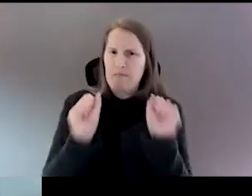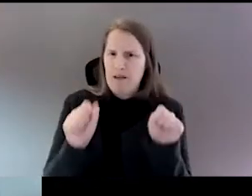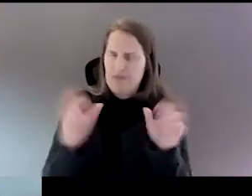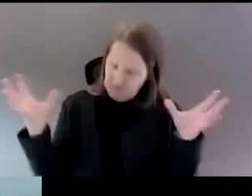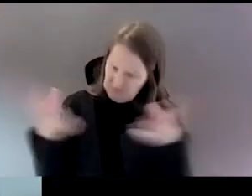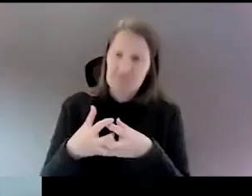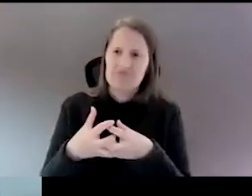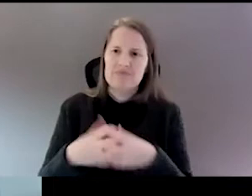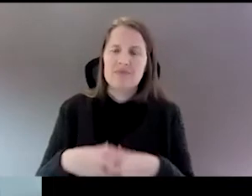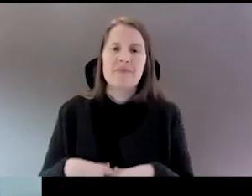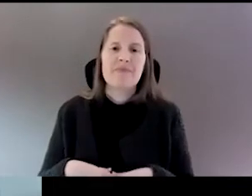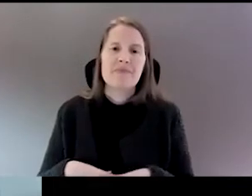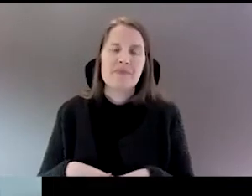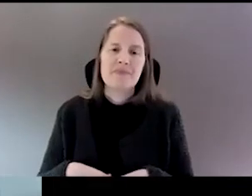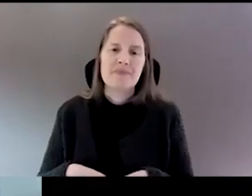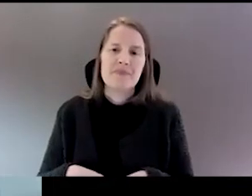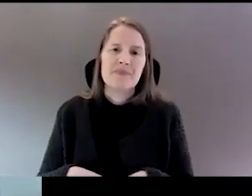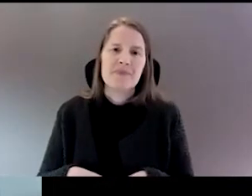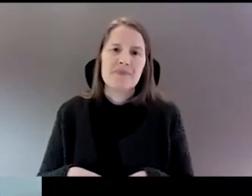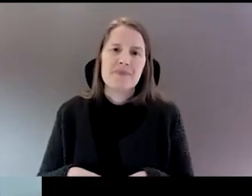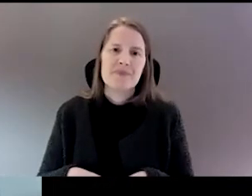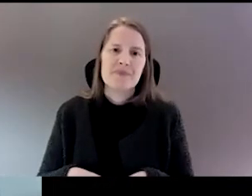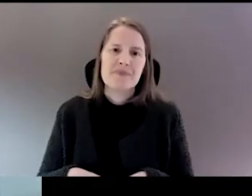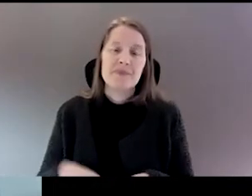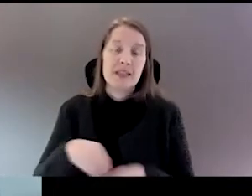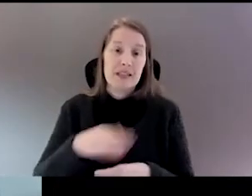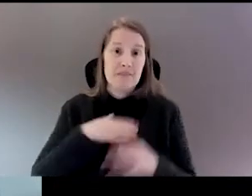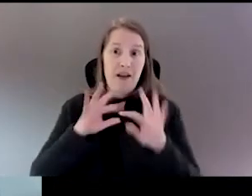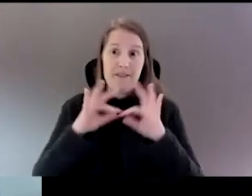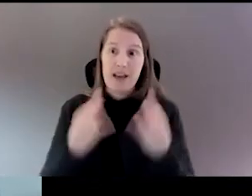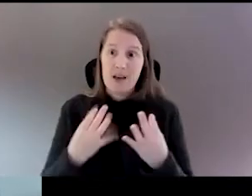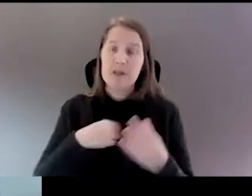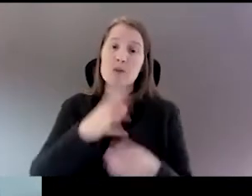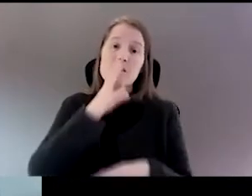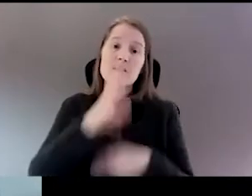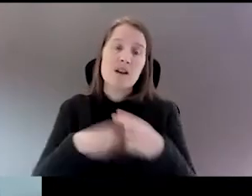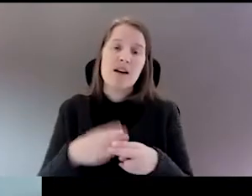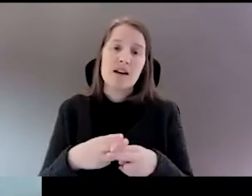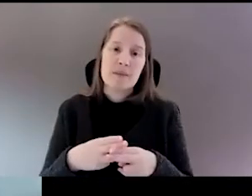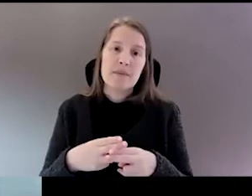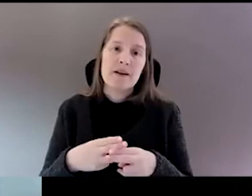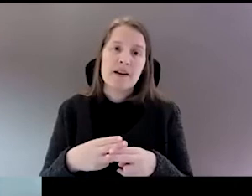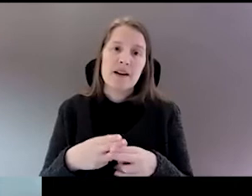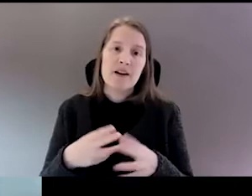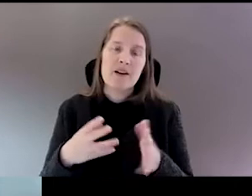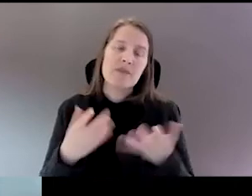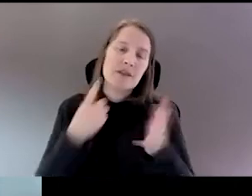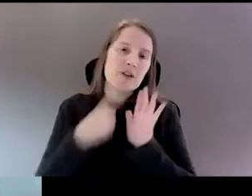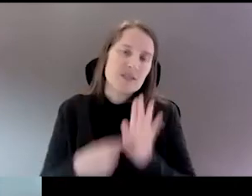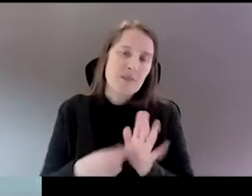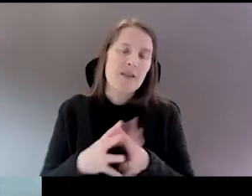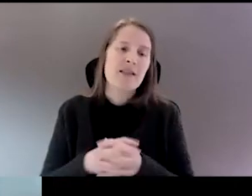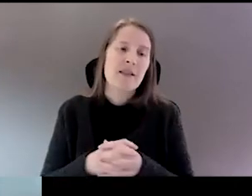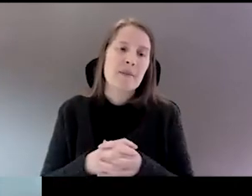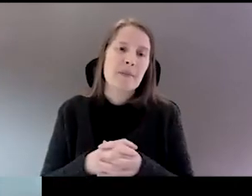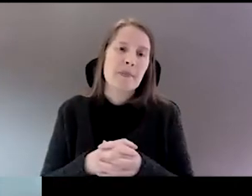In my family, we talk about equity, for example, about like the water in a